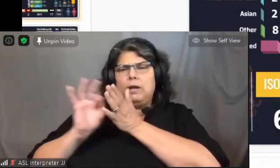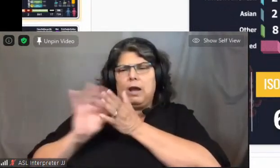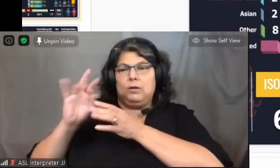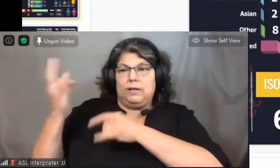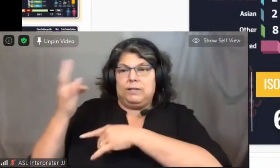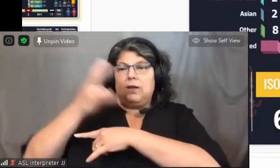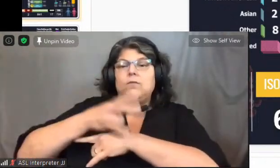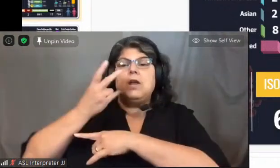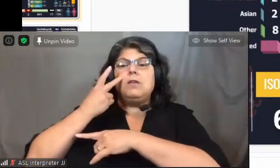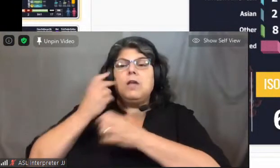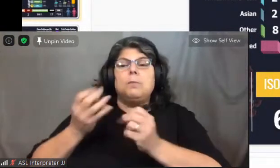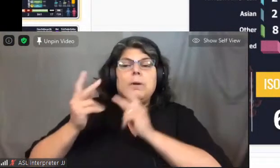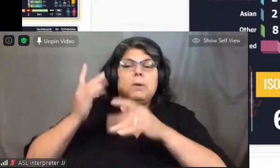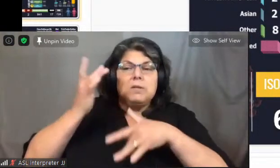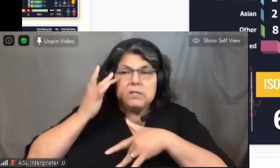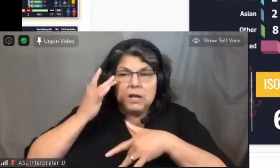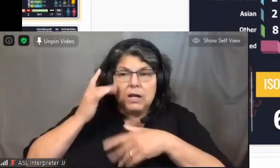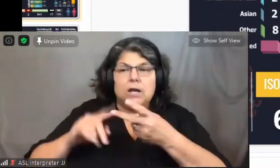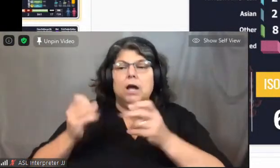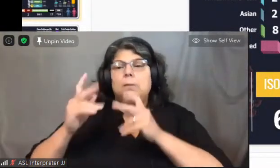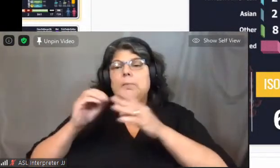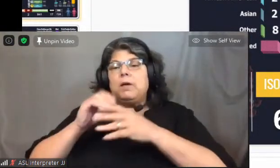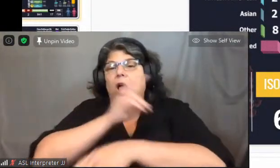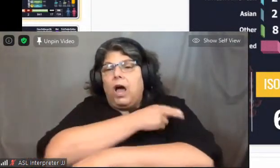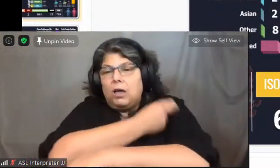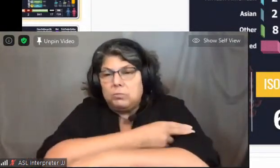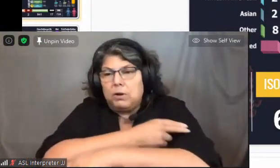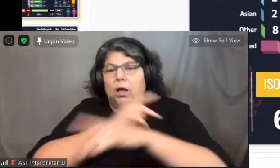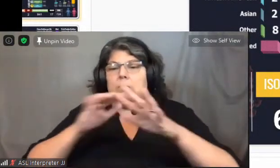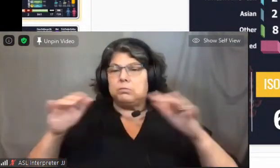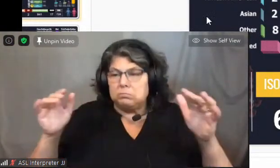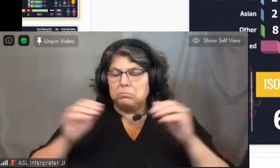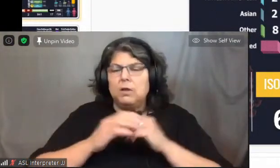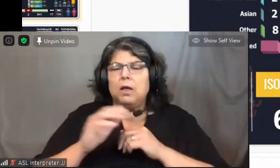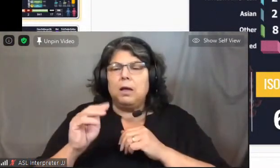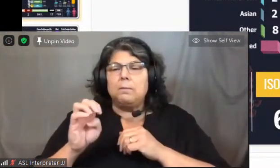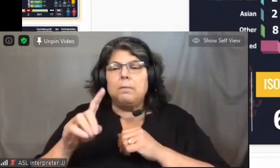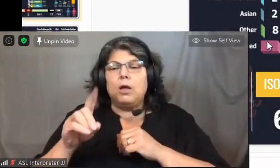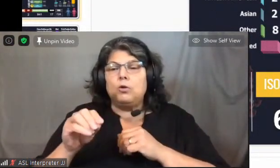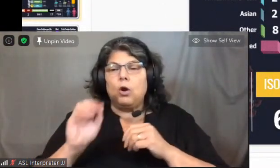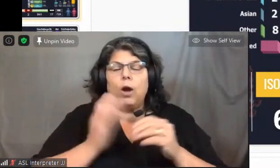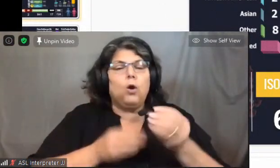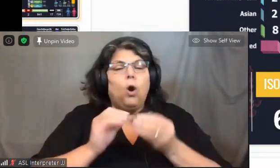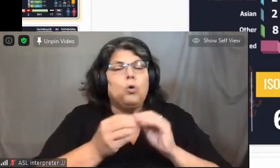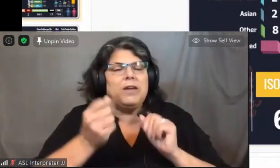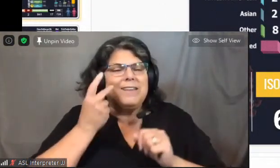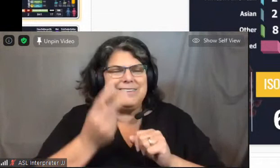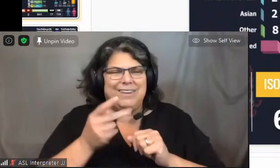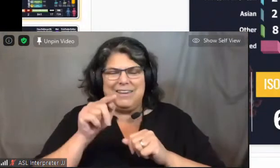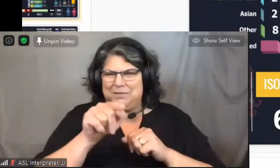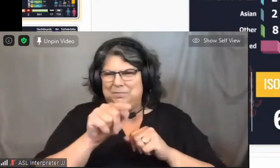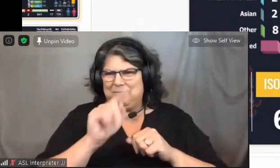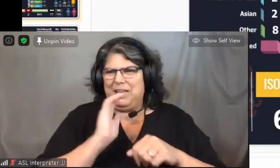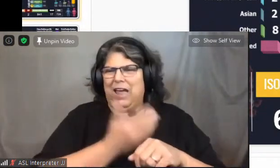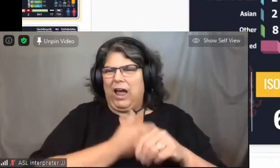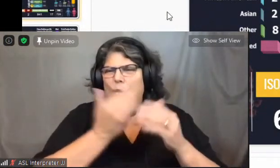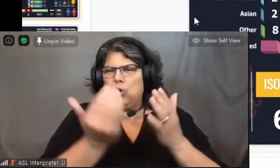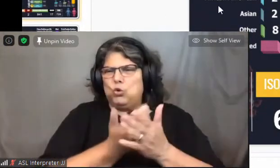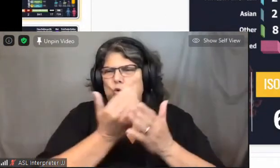for. Mendocino stats are as follows. Our total count. Oh, you can see it on our